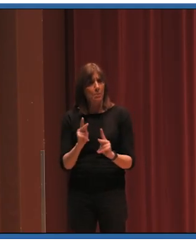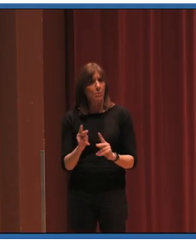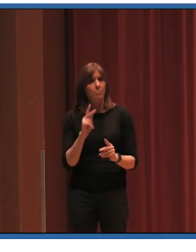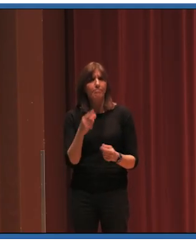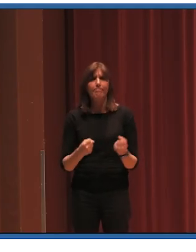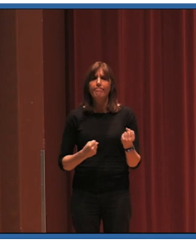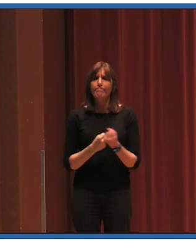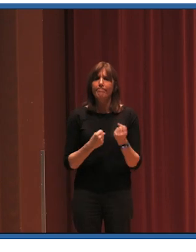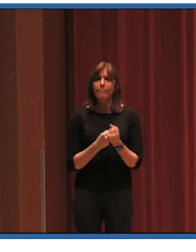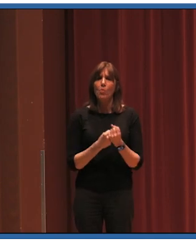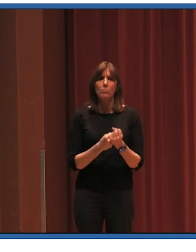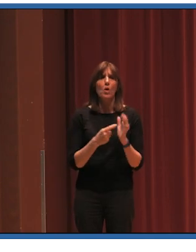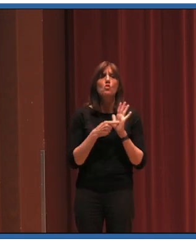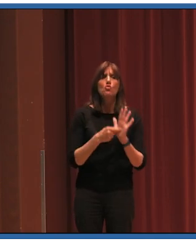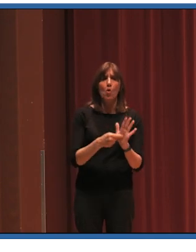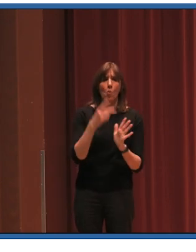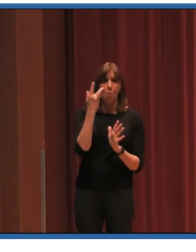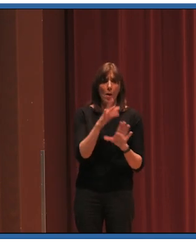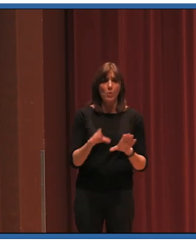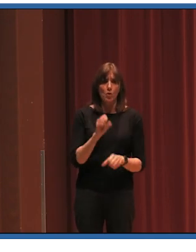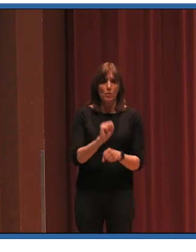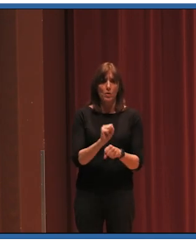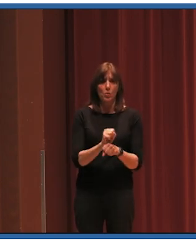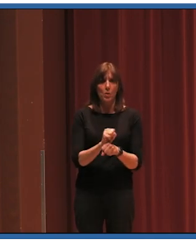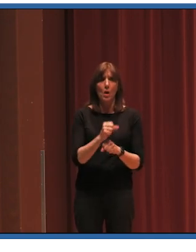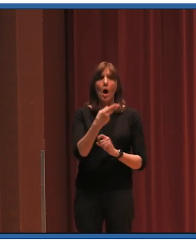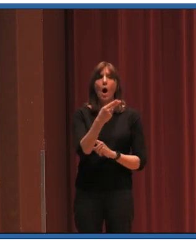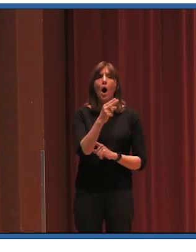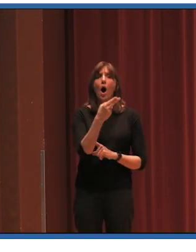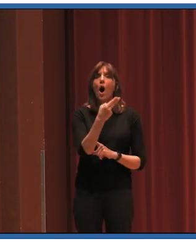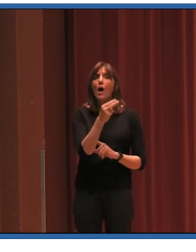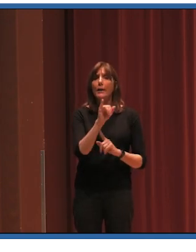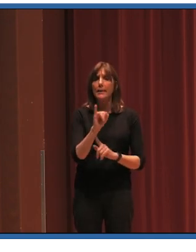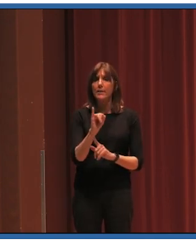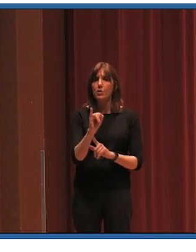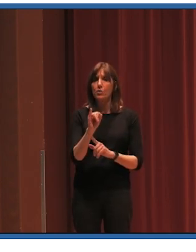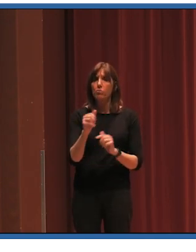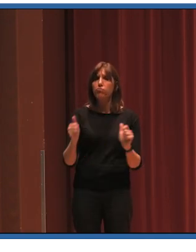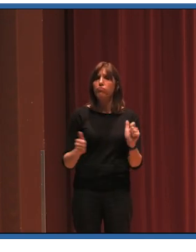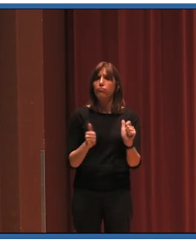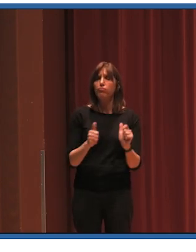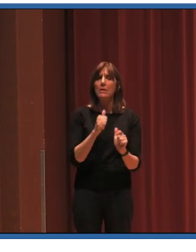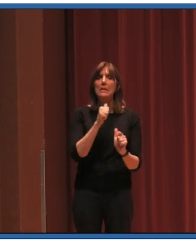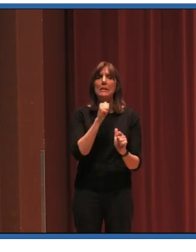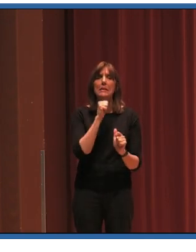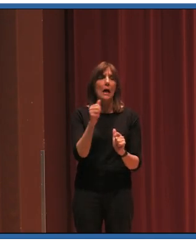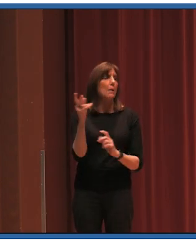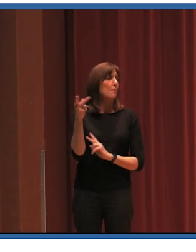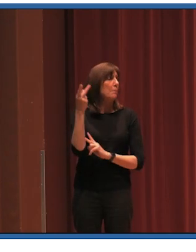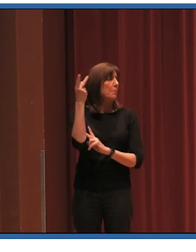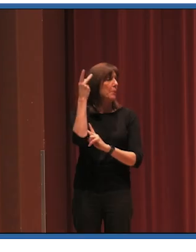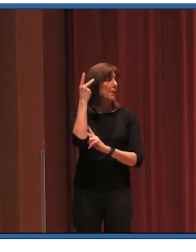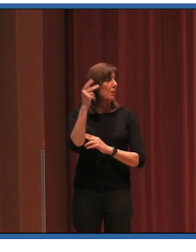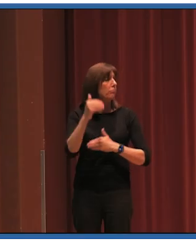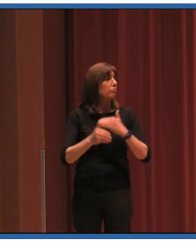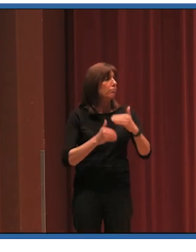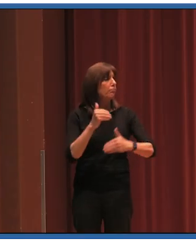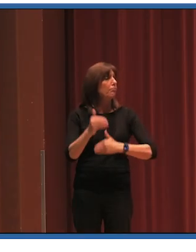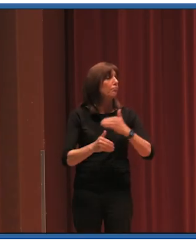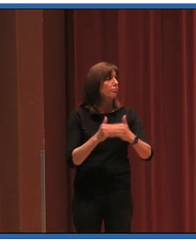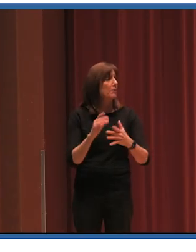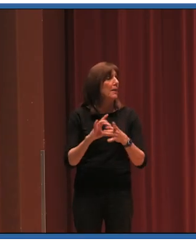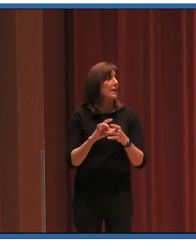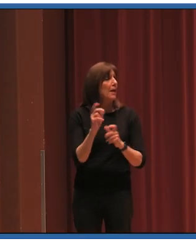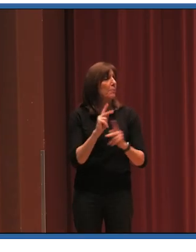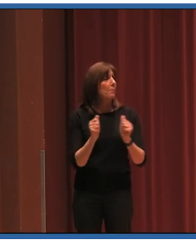do. The Harkin Institute pursues a nonpartisan, progressive mission to connect people with policy and to